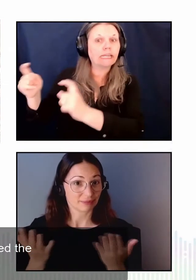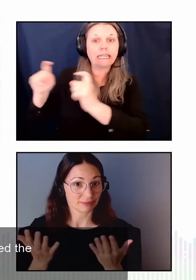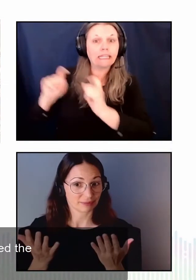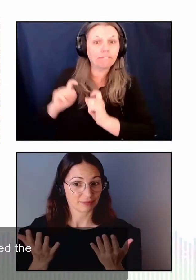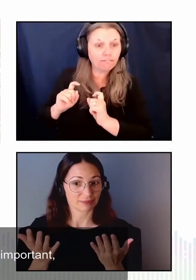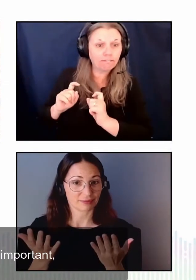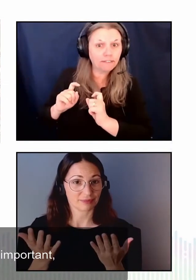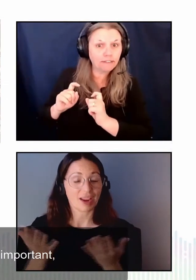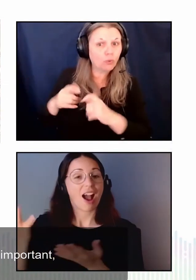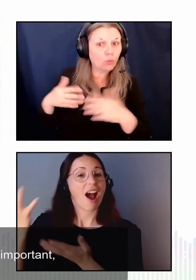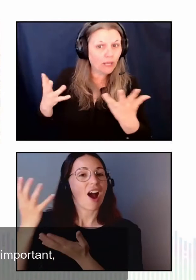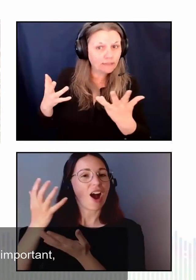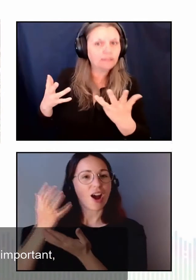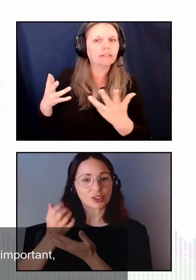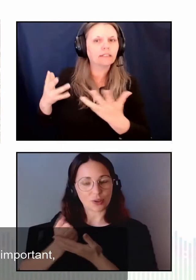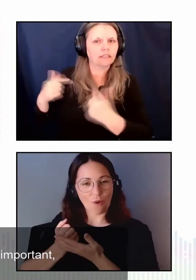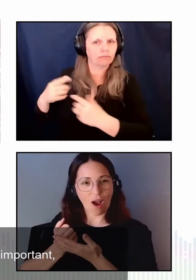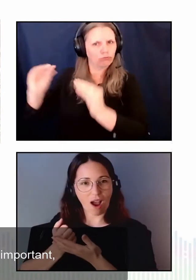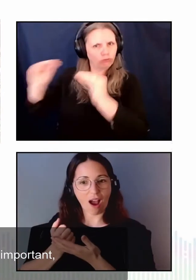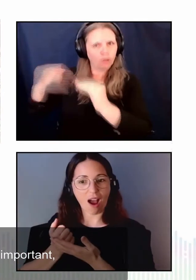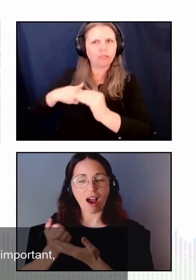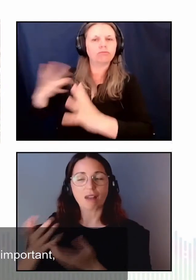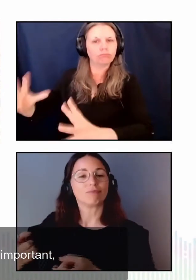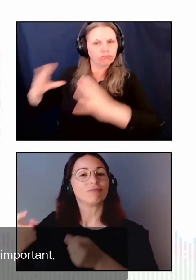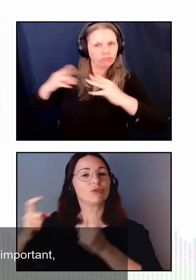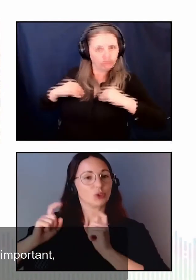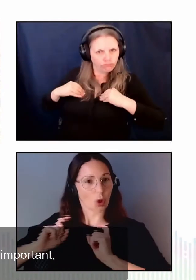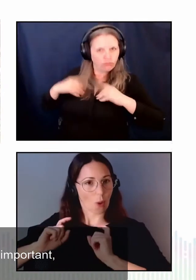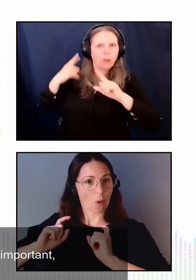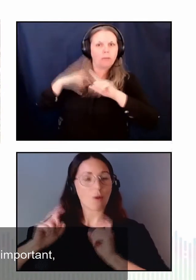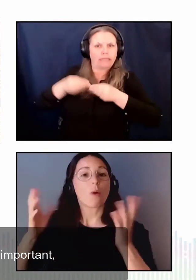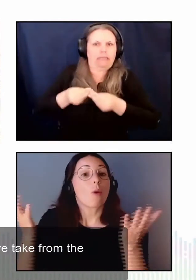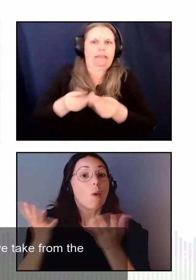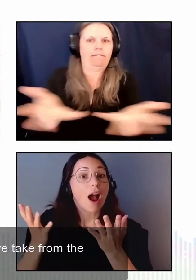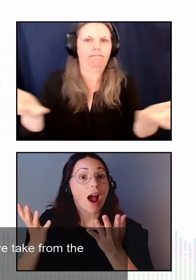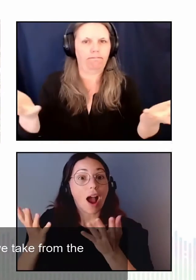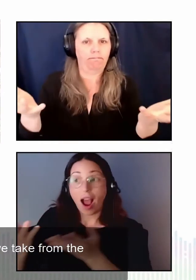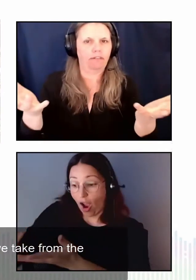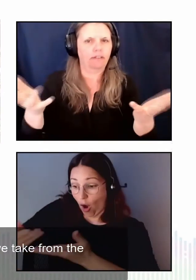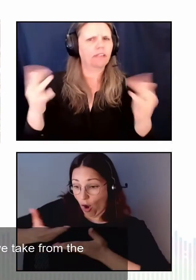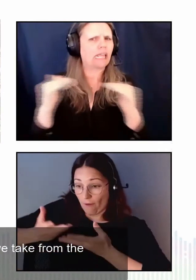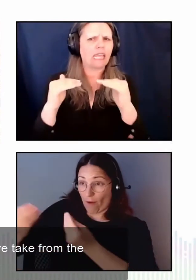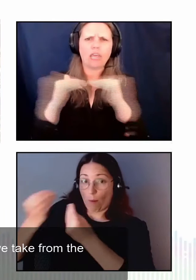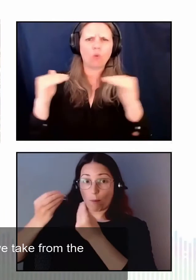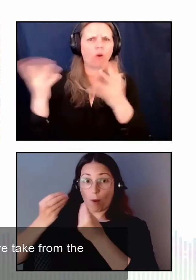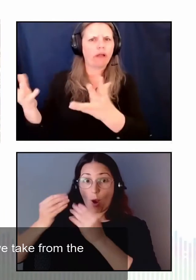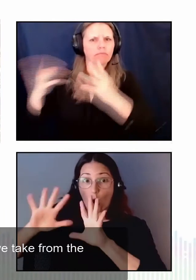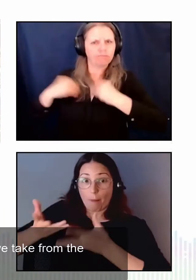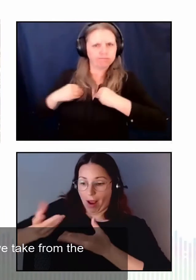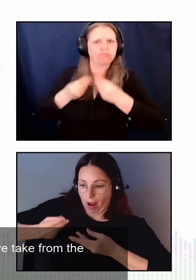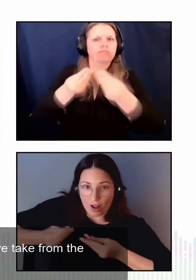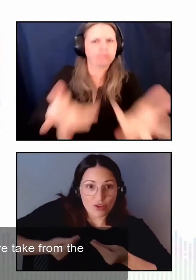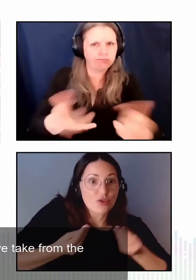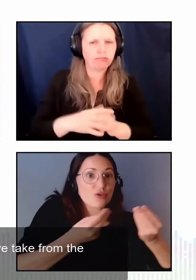receiving and the gift of giving. They are both equally important. And the gift of ceremony, wherever we are, whatever